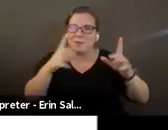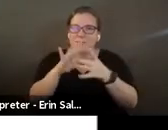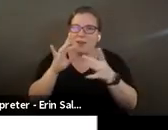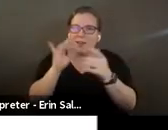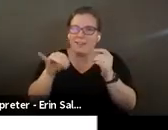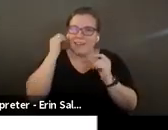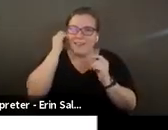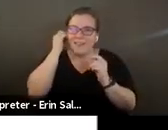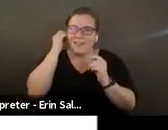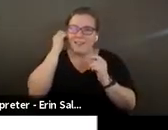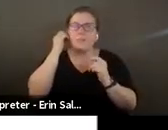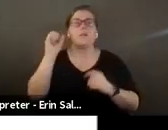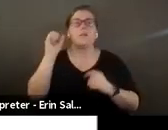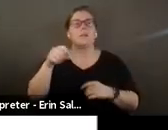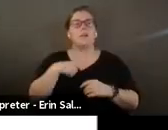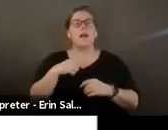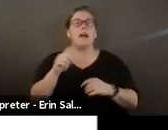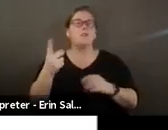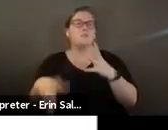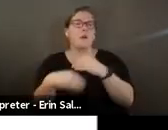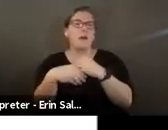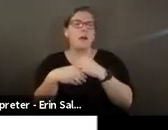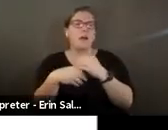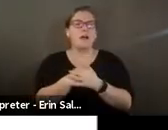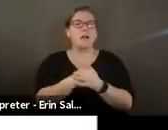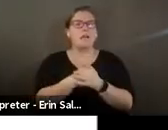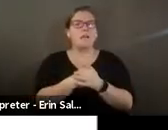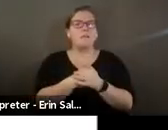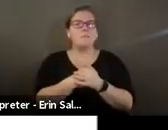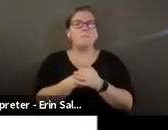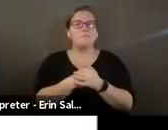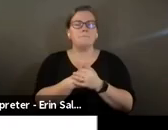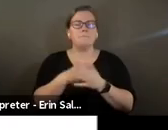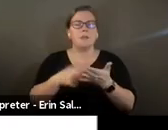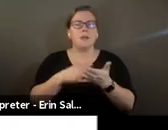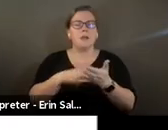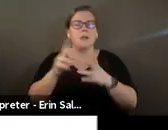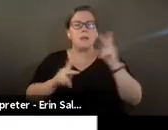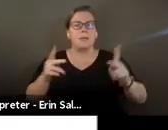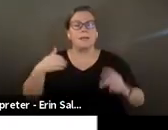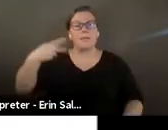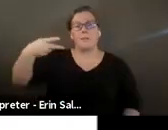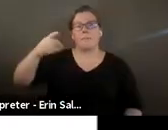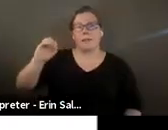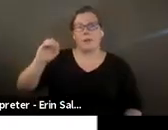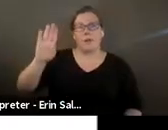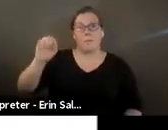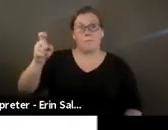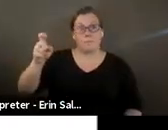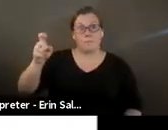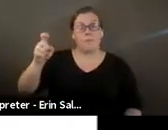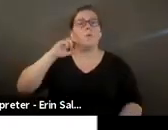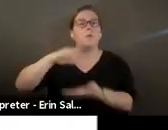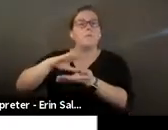section. Yeah, I also just want to add that sometimes people with PO boxes will list